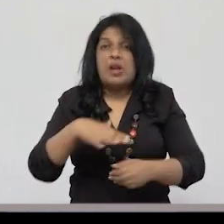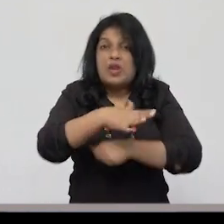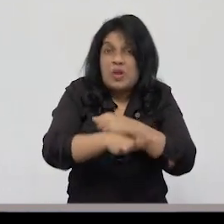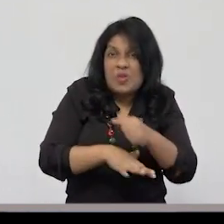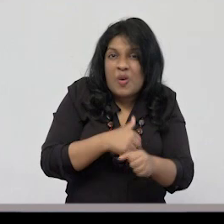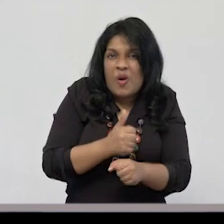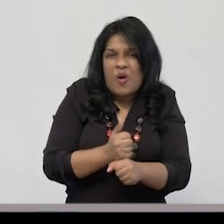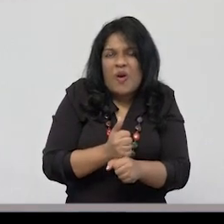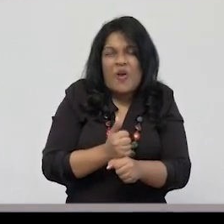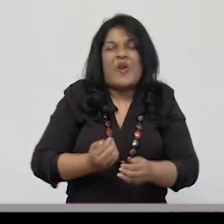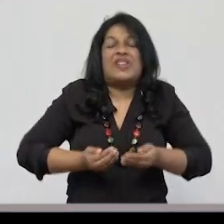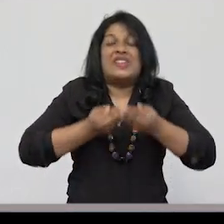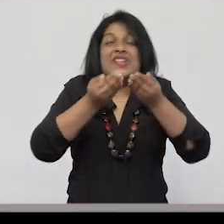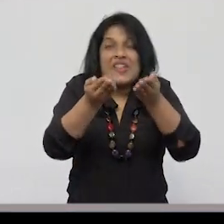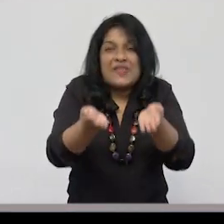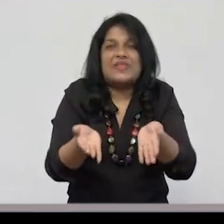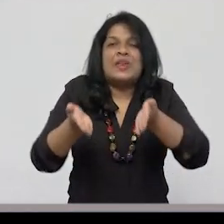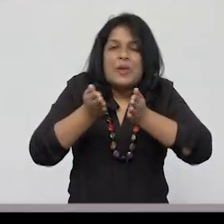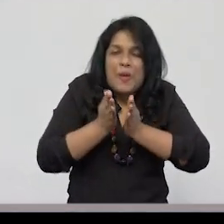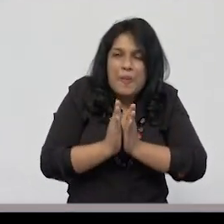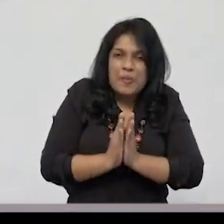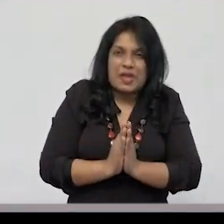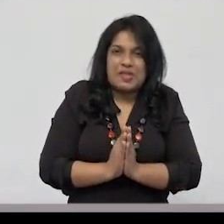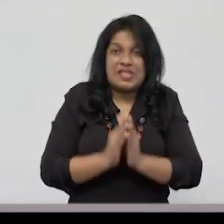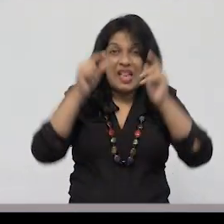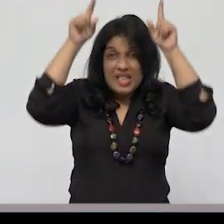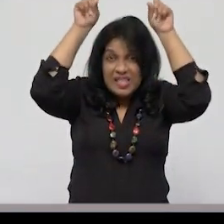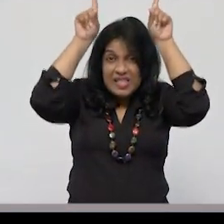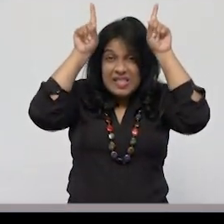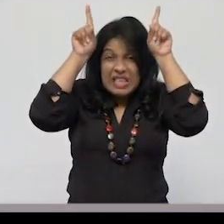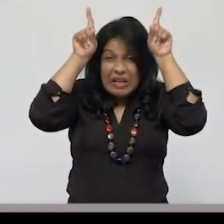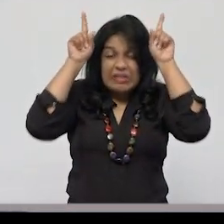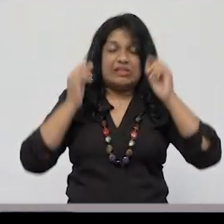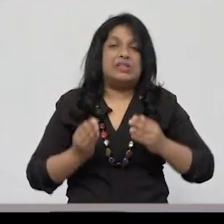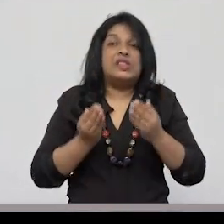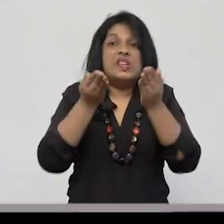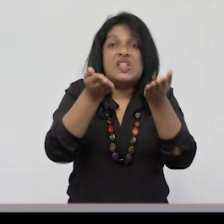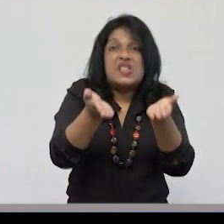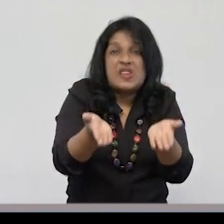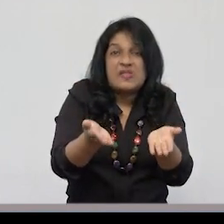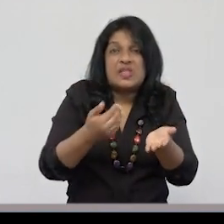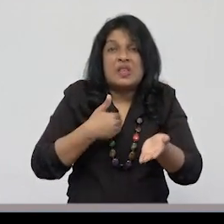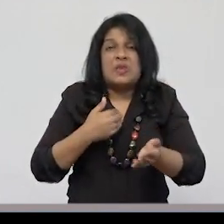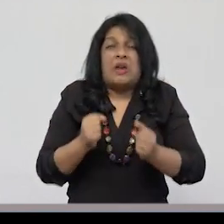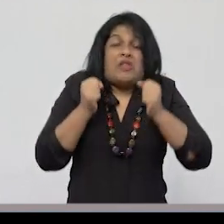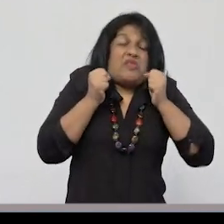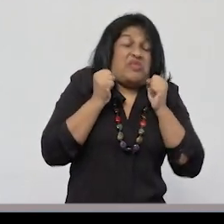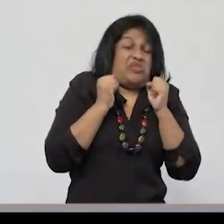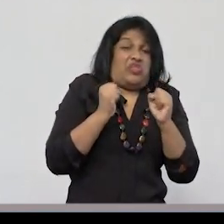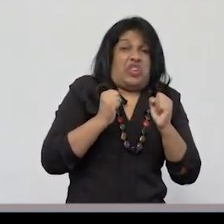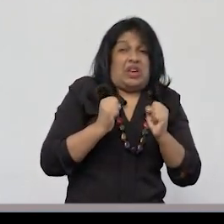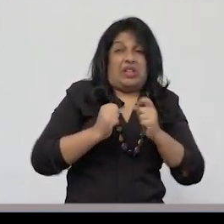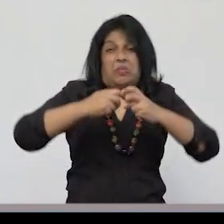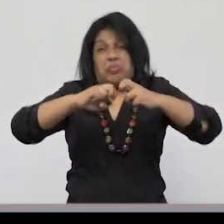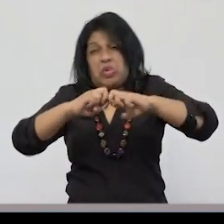anxiety. He's bringing all the cousins of fear. Anxiety, worry, trouble, all that. And he's bringing it to you